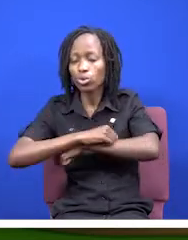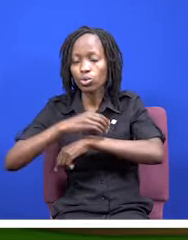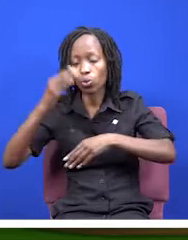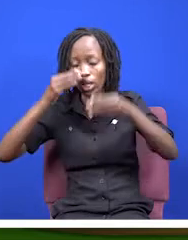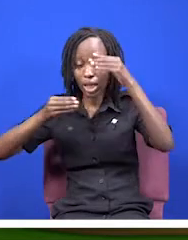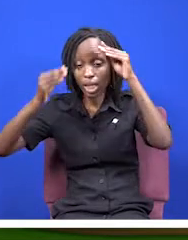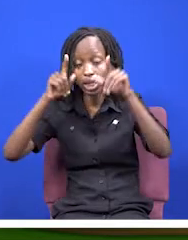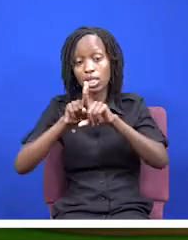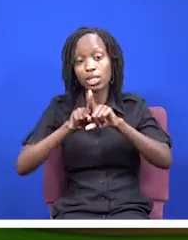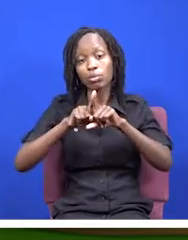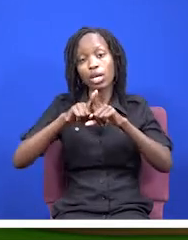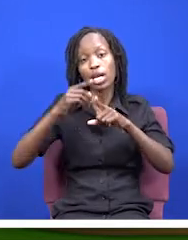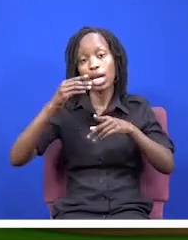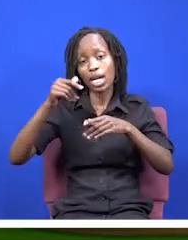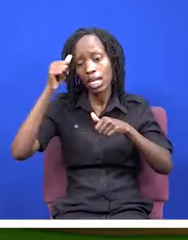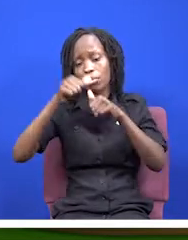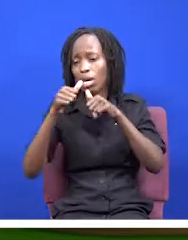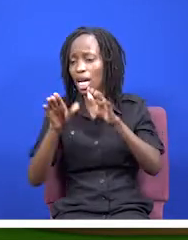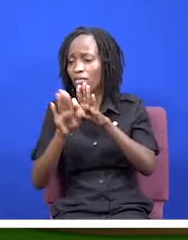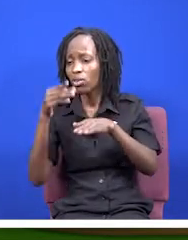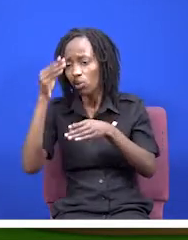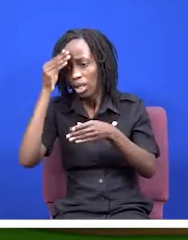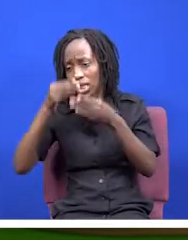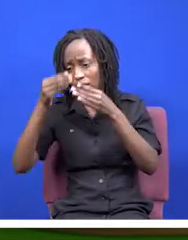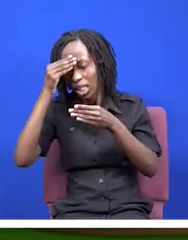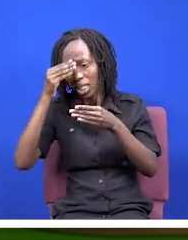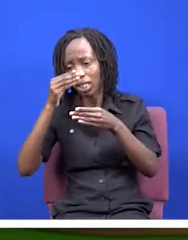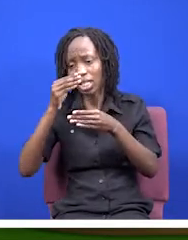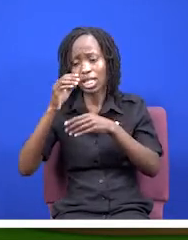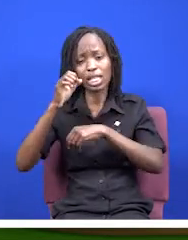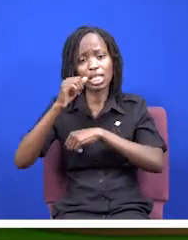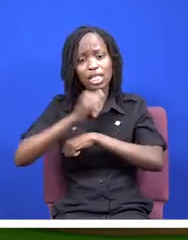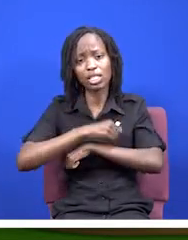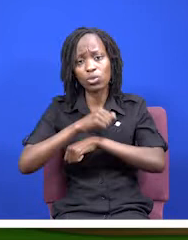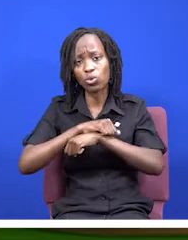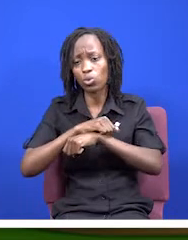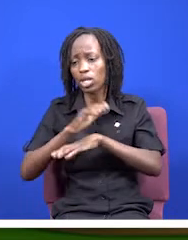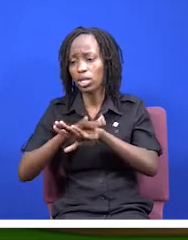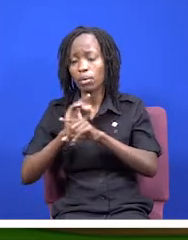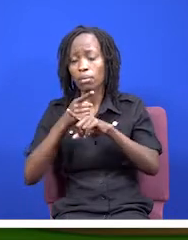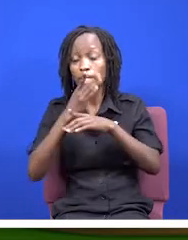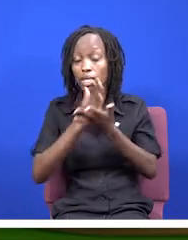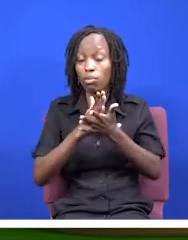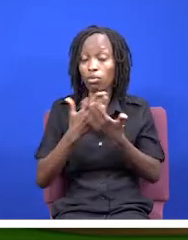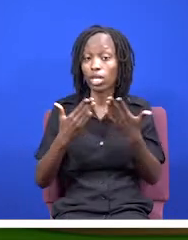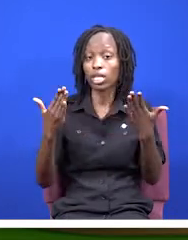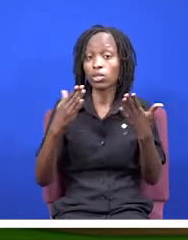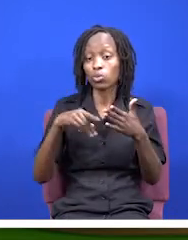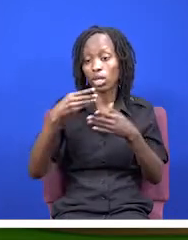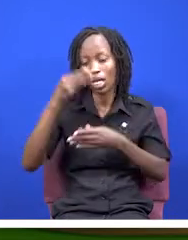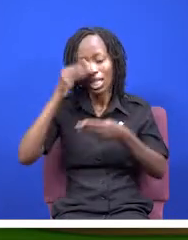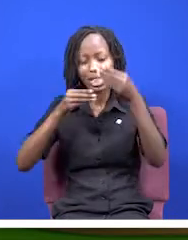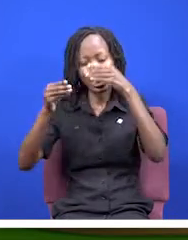school, learn. But remember, not everything that we learn in school is very useful. But some of the things that we